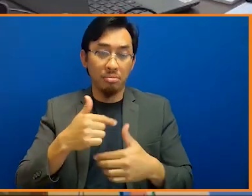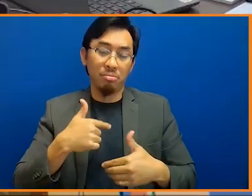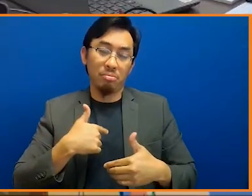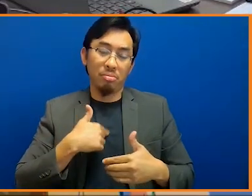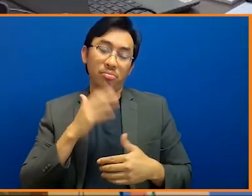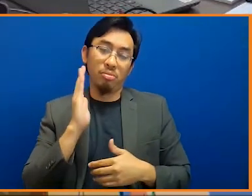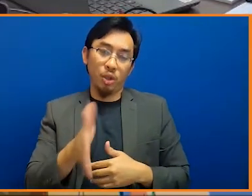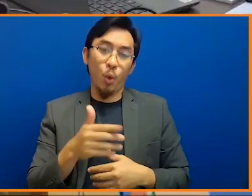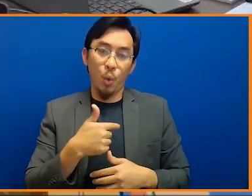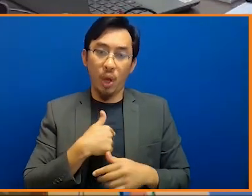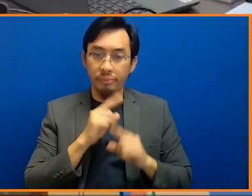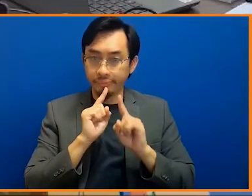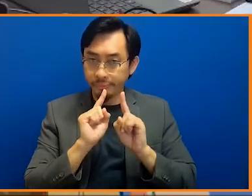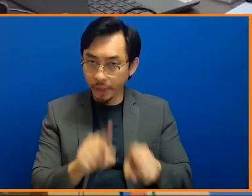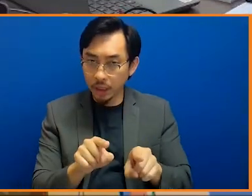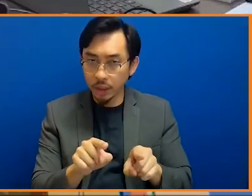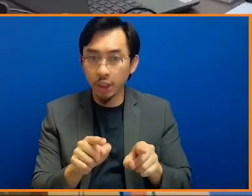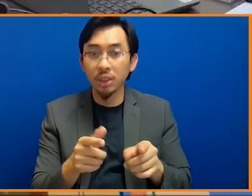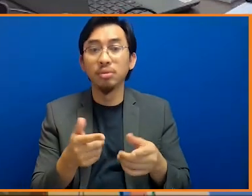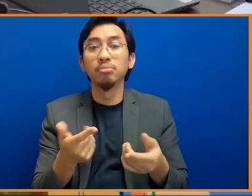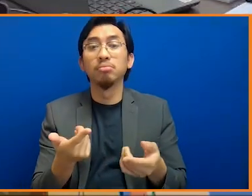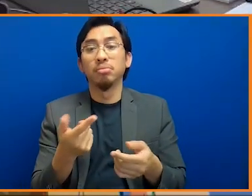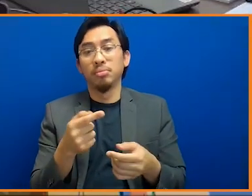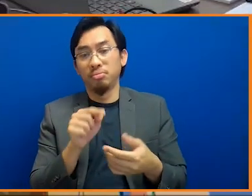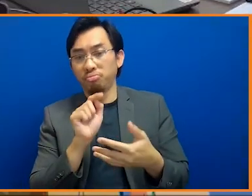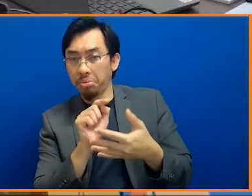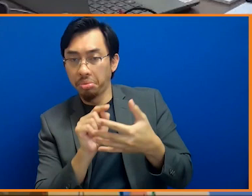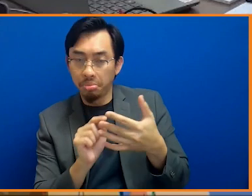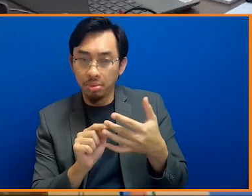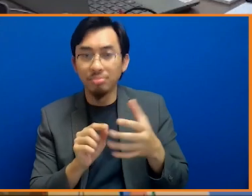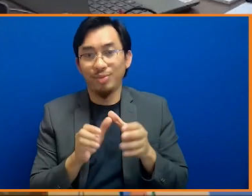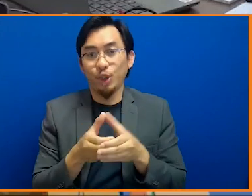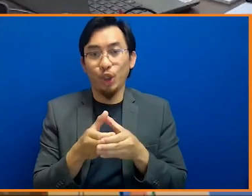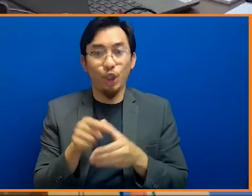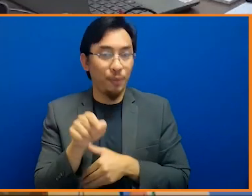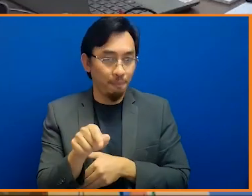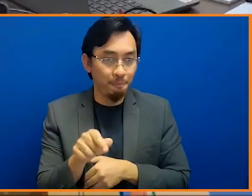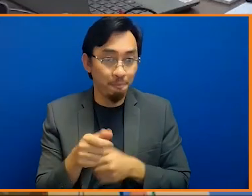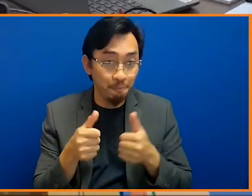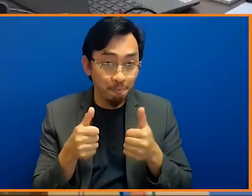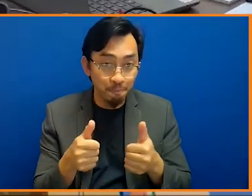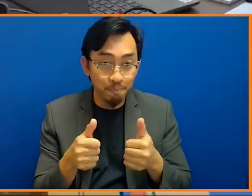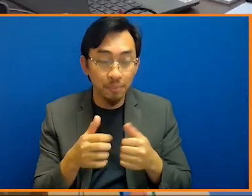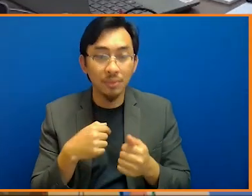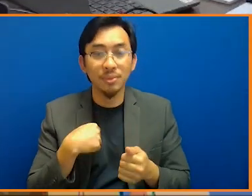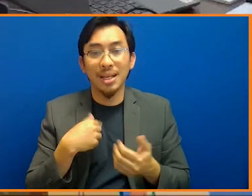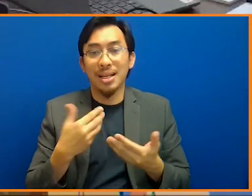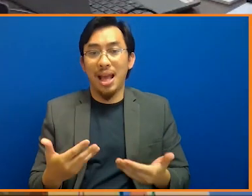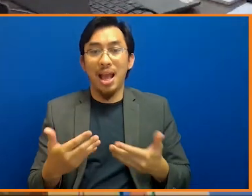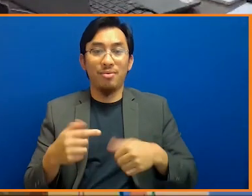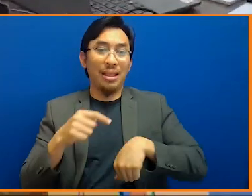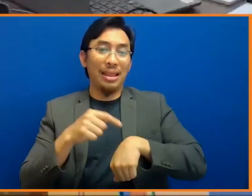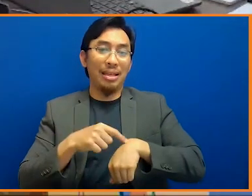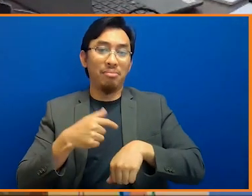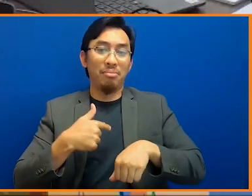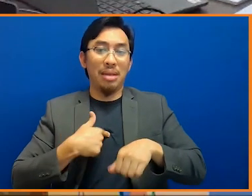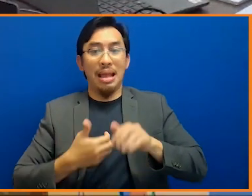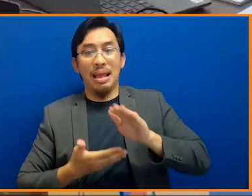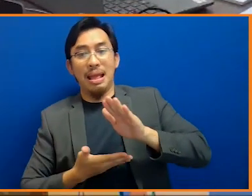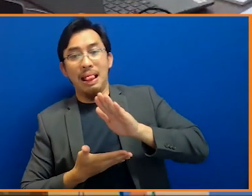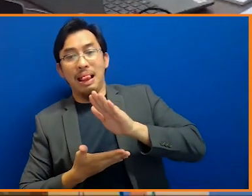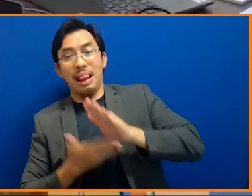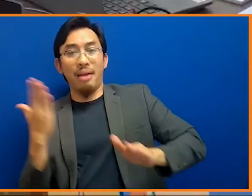I will also reply and also comment what you highlighted in the group. So I